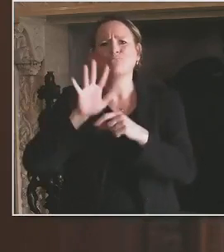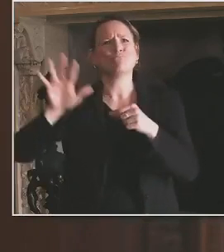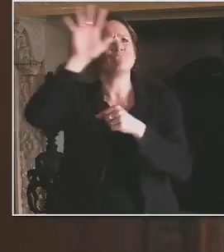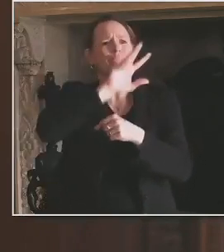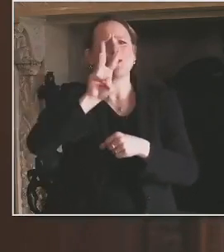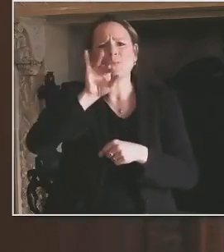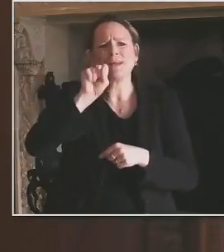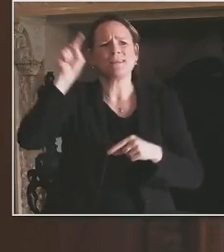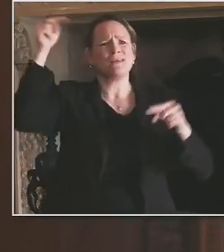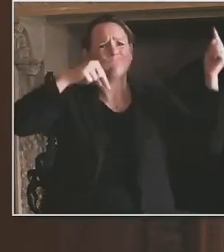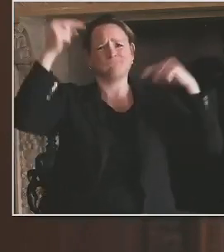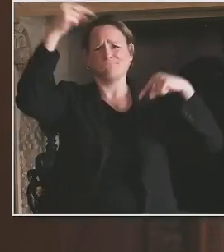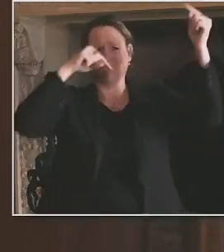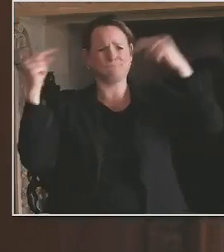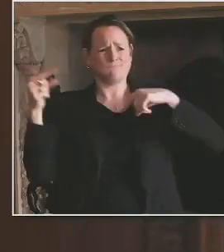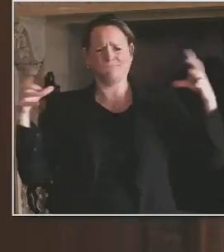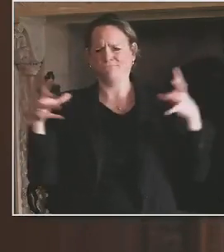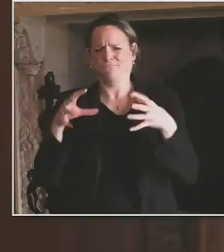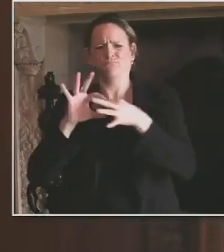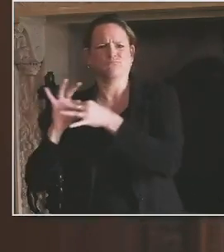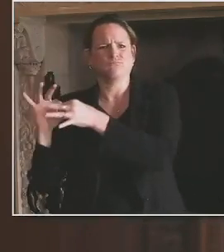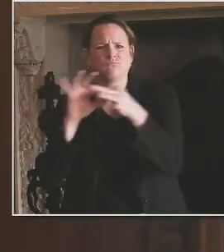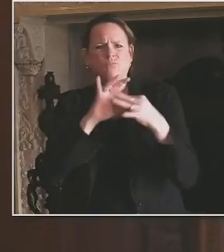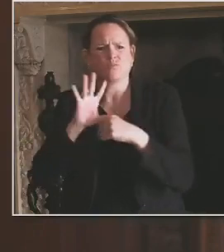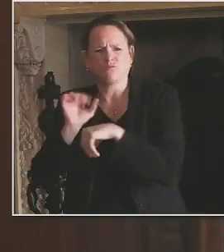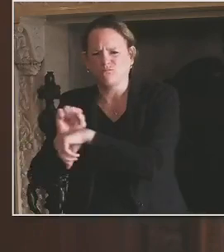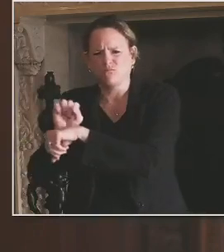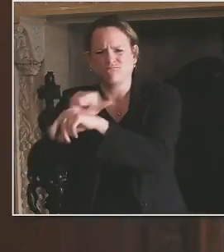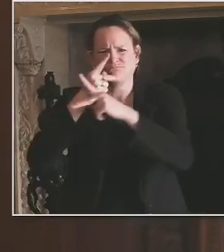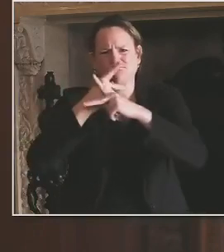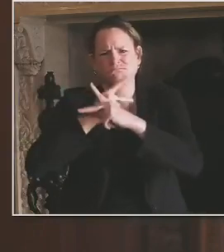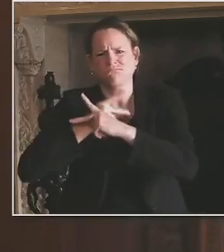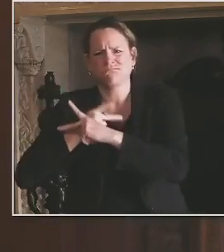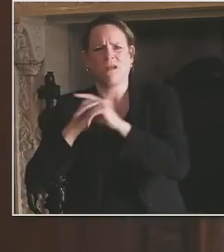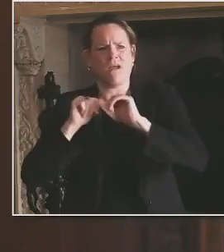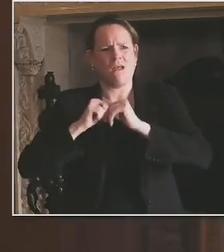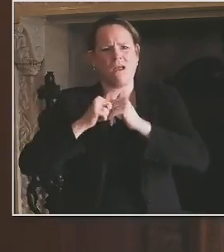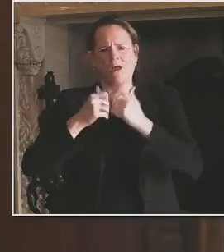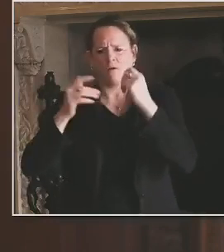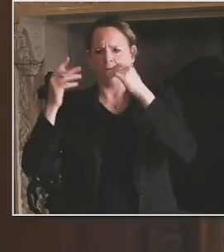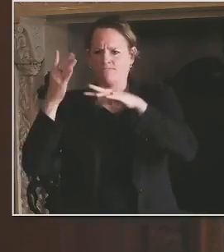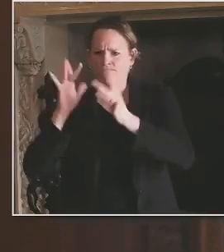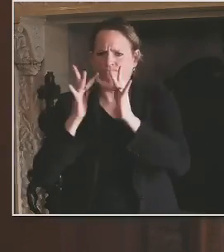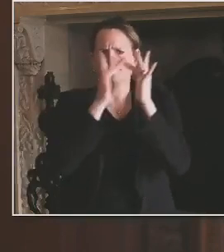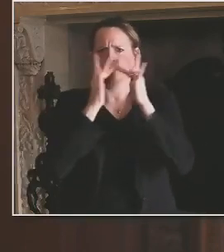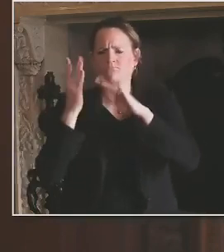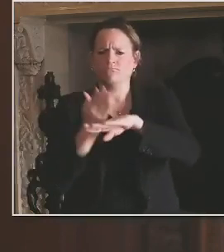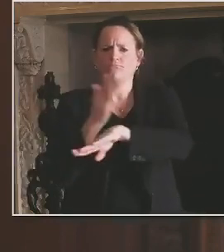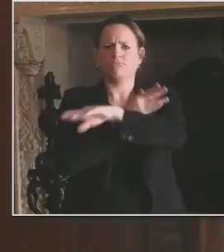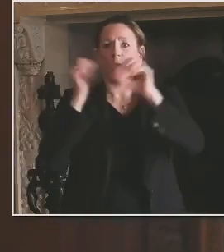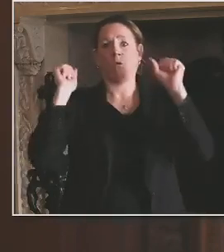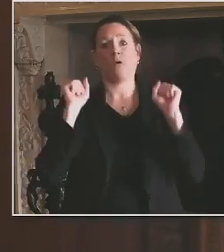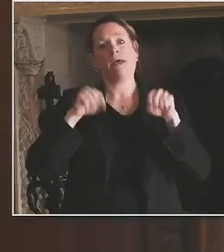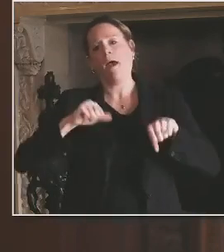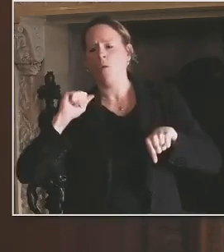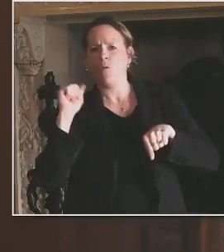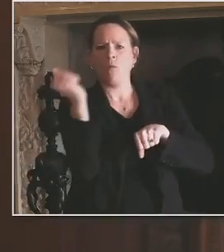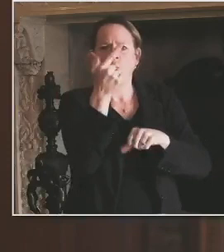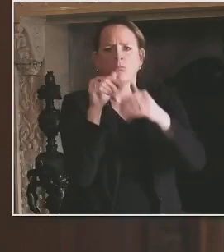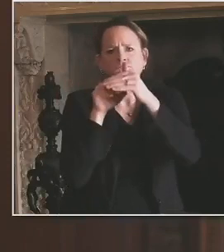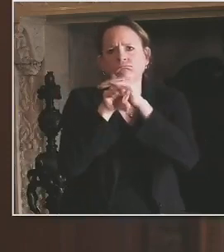fall. Because broadband access is not a luxury, but a necessity, especially as we continue to navigate learning